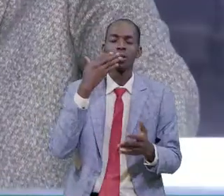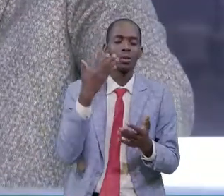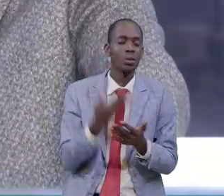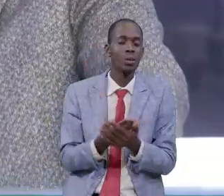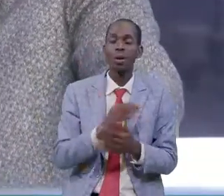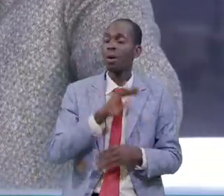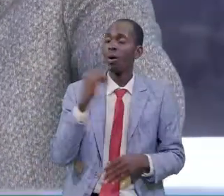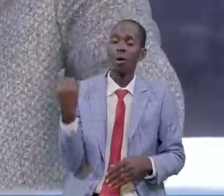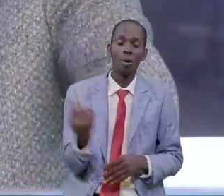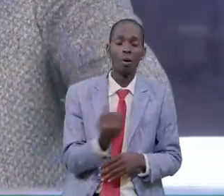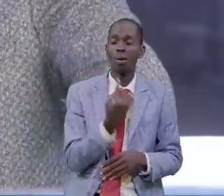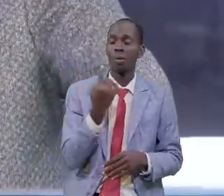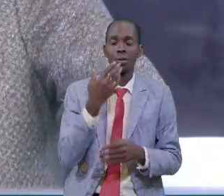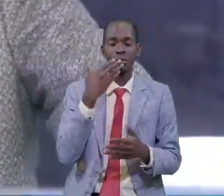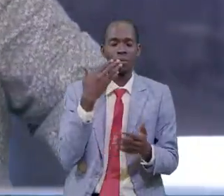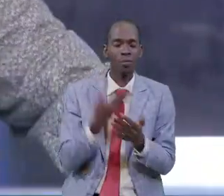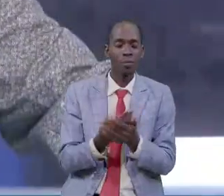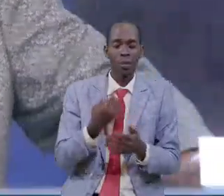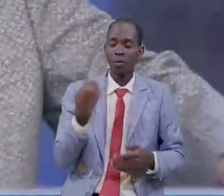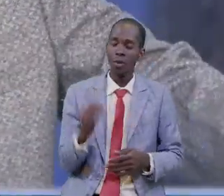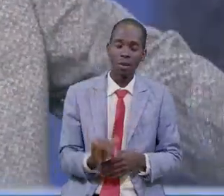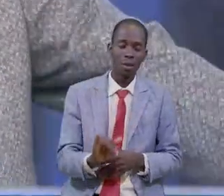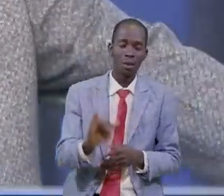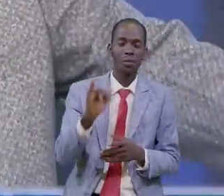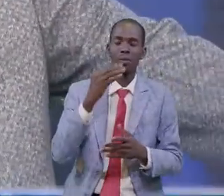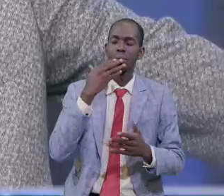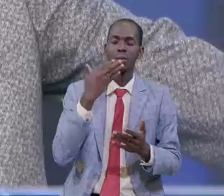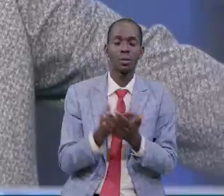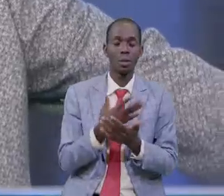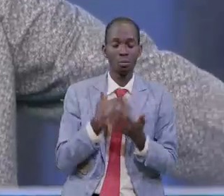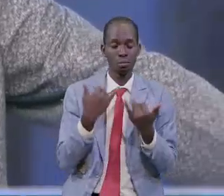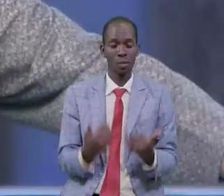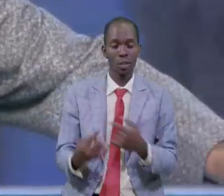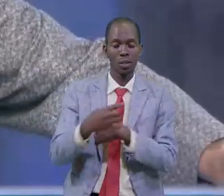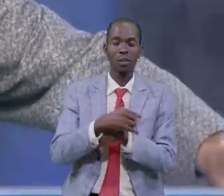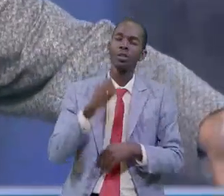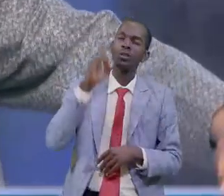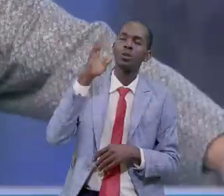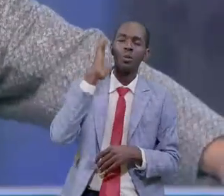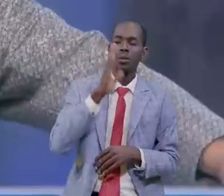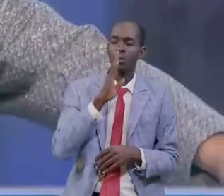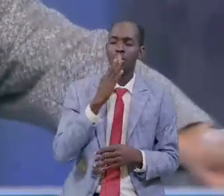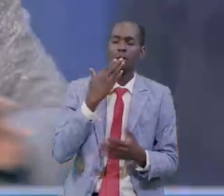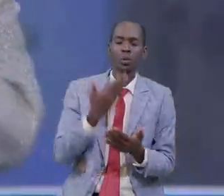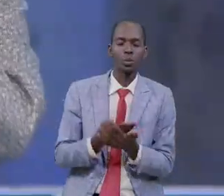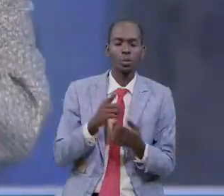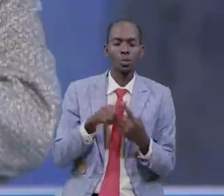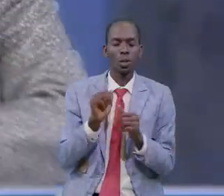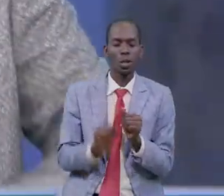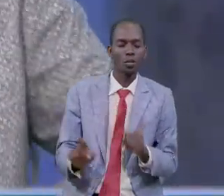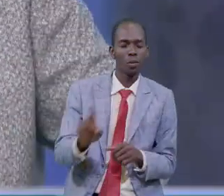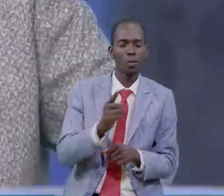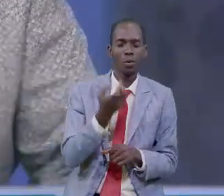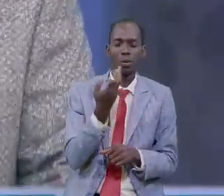good, forever good. And today you'll be good to every one of your people